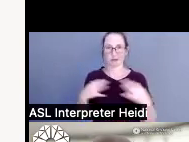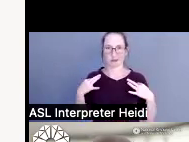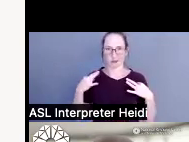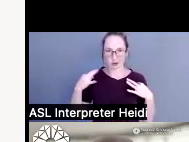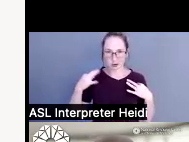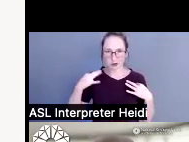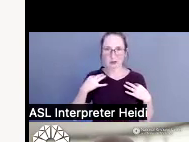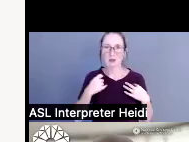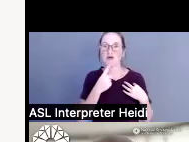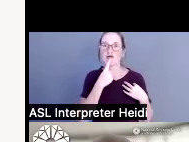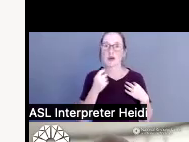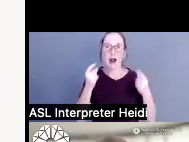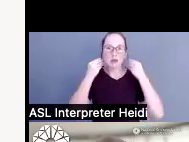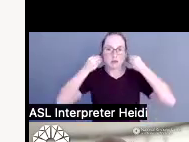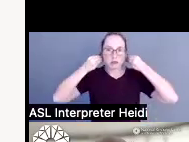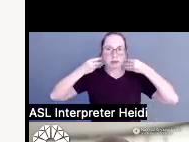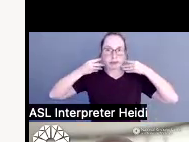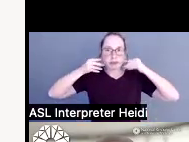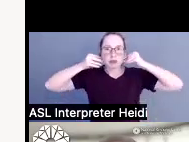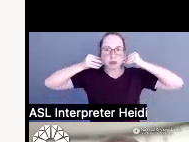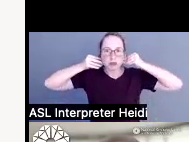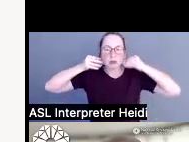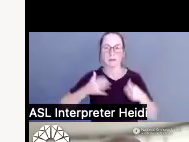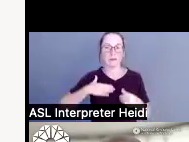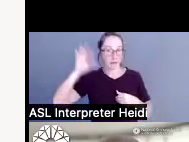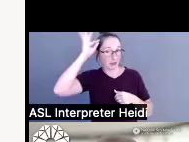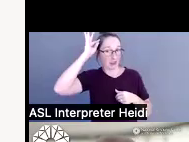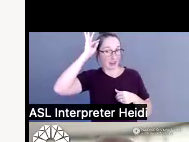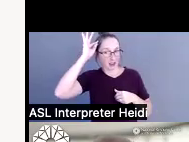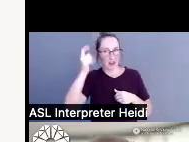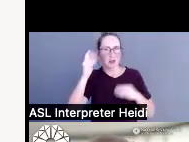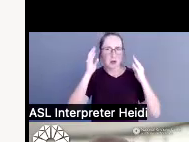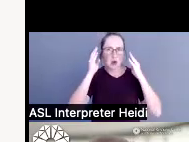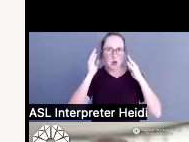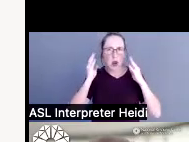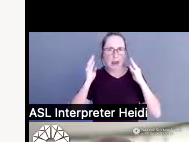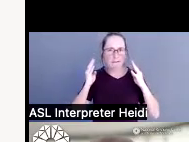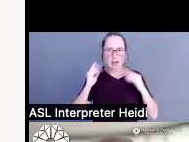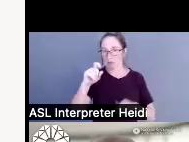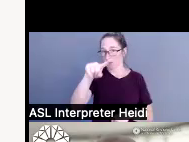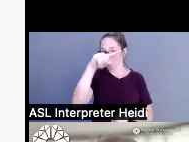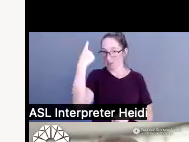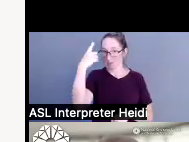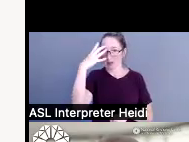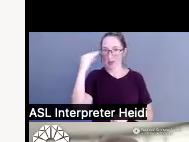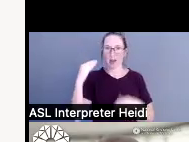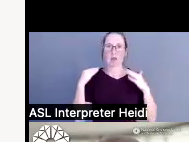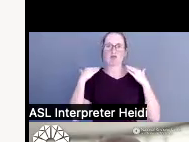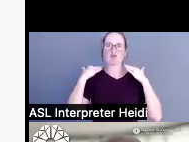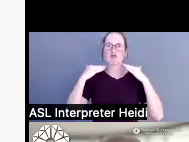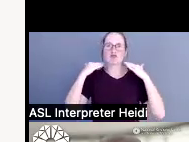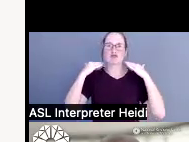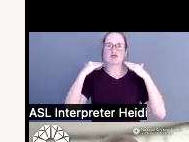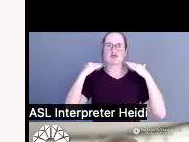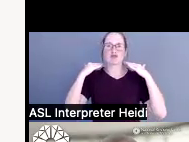have on red long earrings, and my hair is slightly wavy. It's black, and it's in a bob length right above